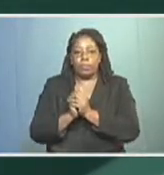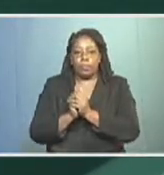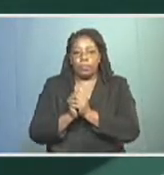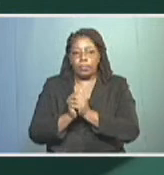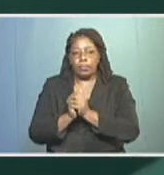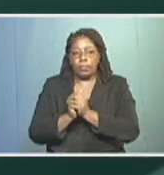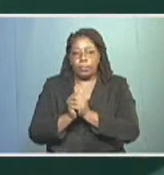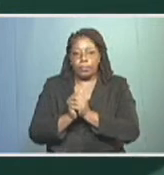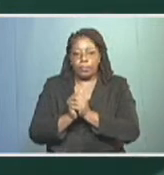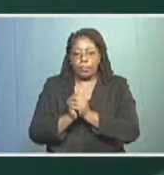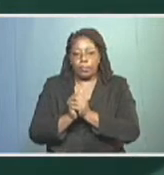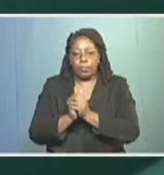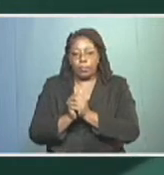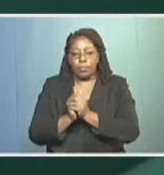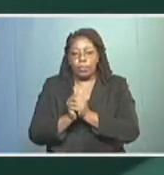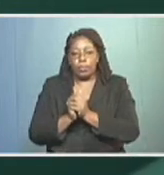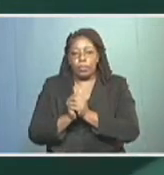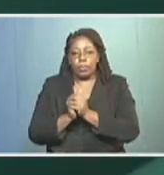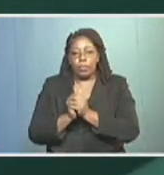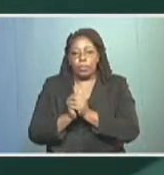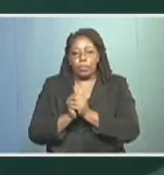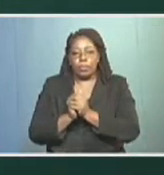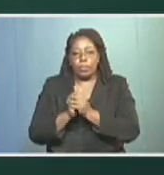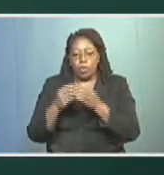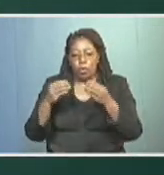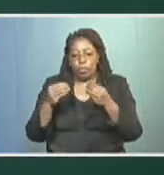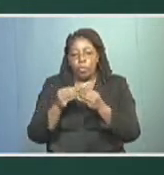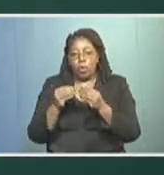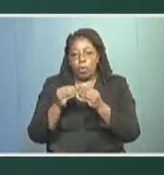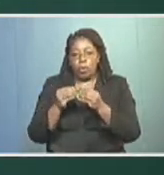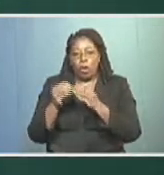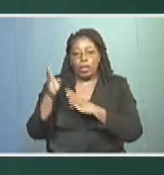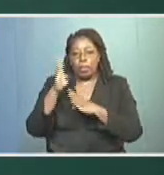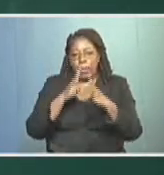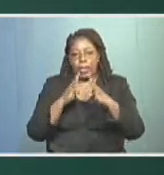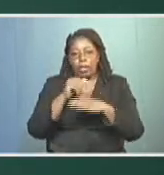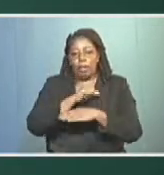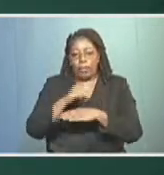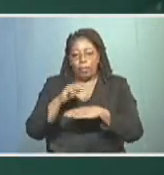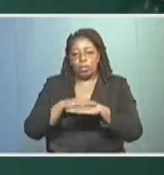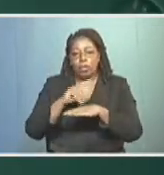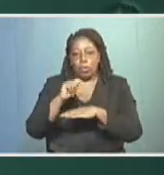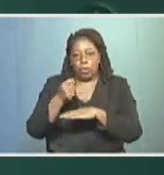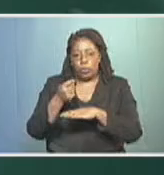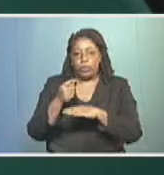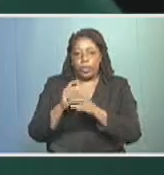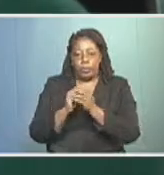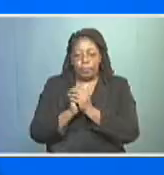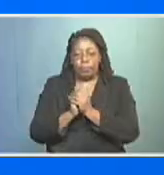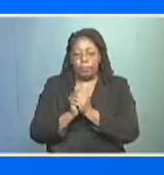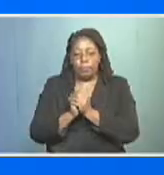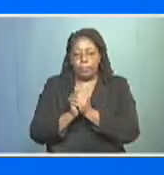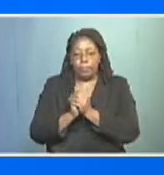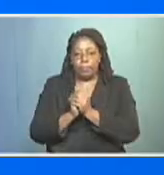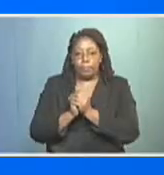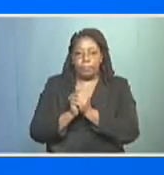Baylor. We'll have much more on the Battle for Atlantis coming up on Thursday. And that's a wrap on Sports Wednesday. I'm Charles Fisher. Enjoy your